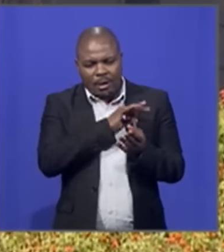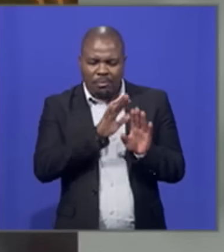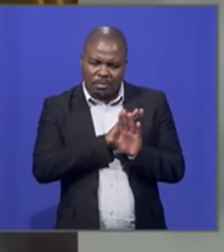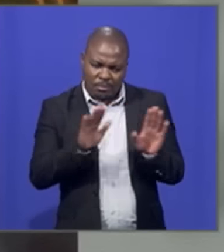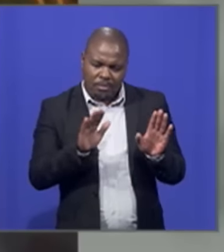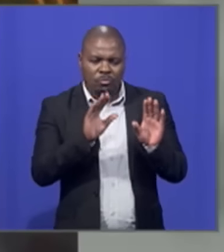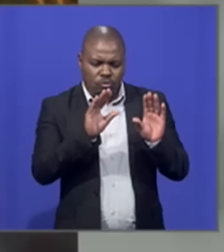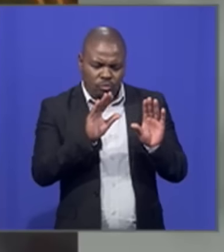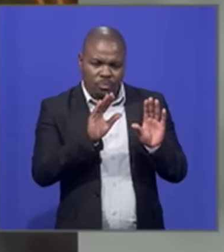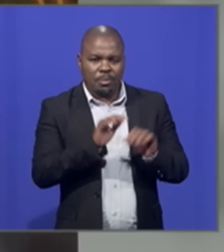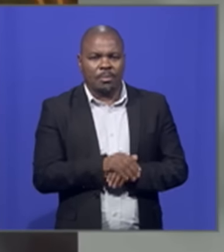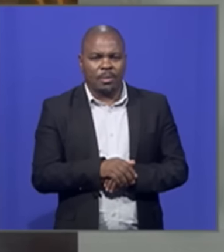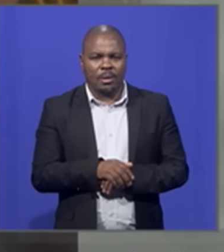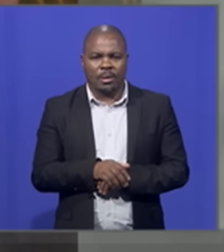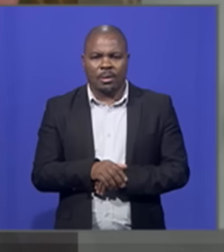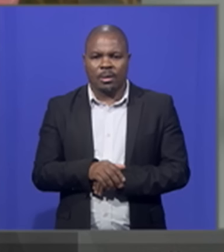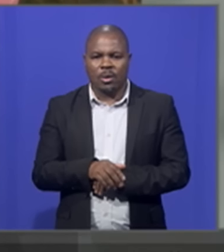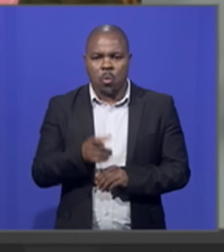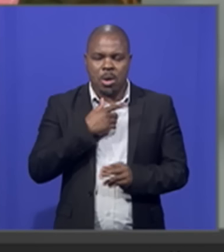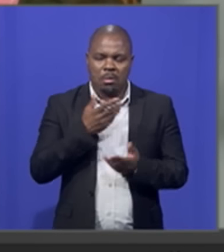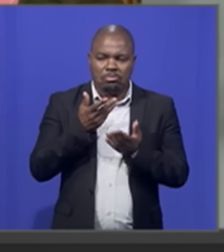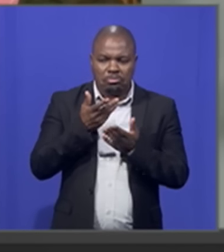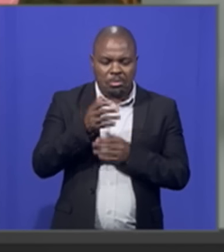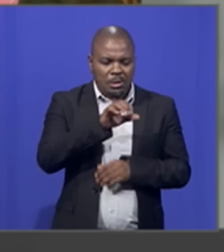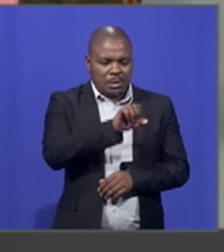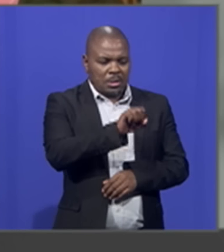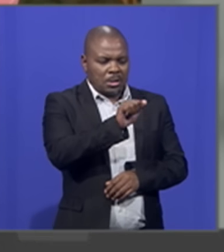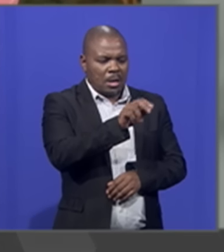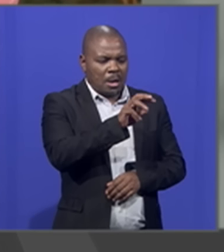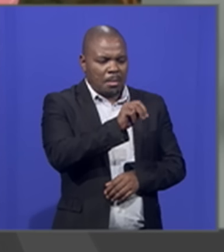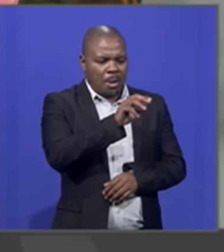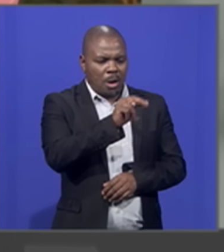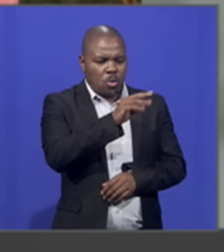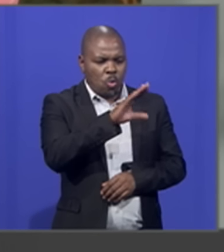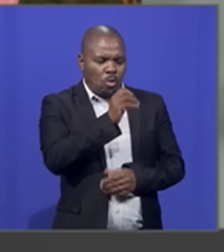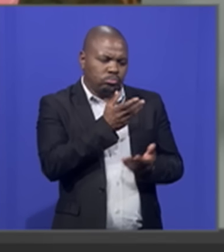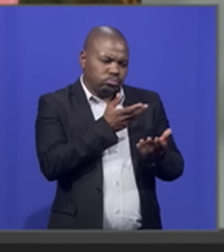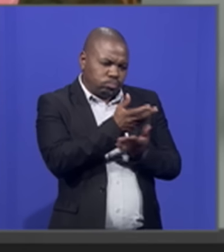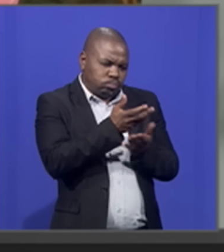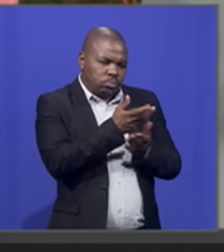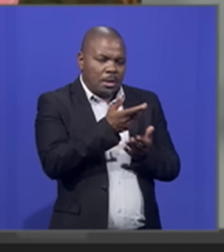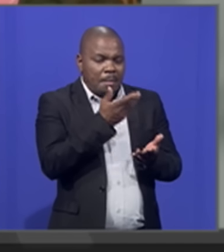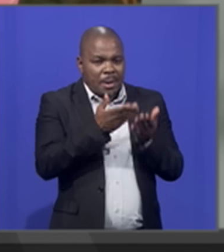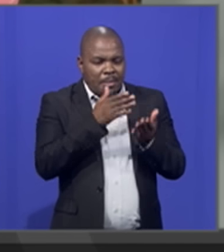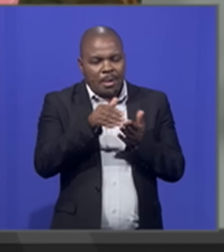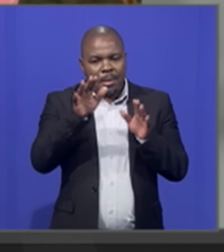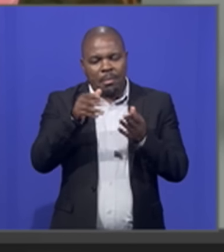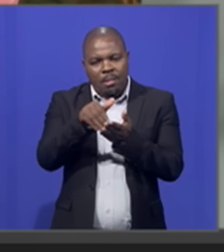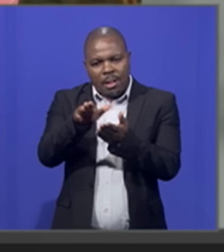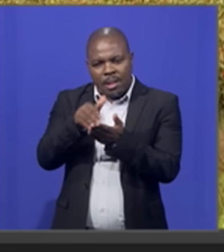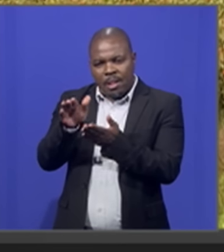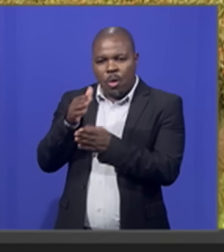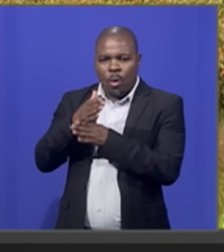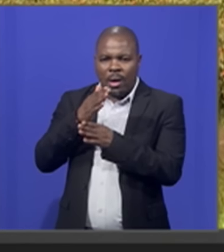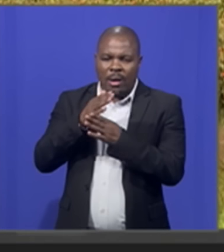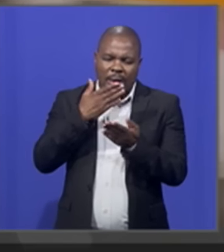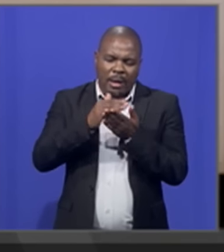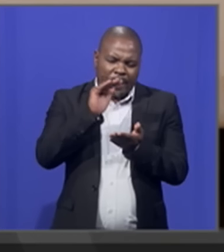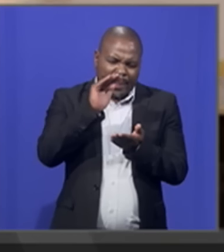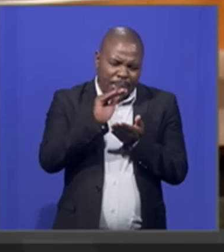ditiro. We will enter into discussions with Samanco and see where we can minimize the retrenchments. And obviously we